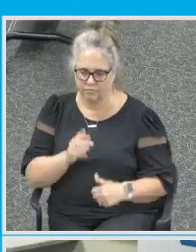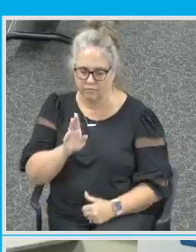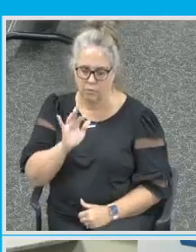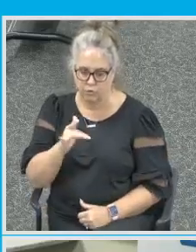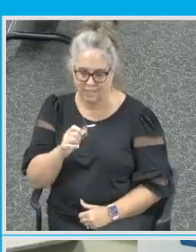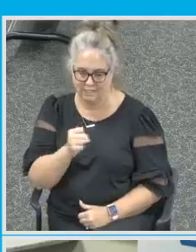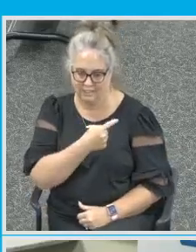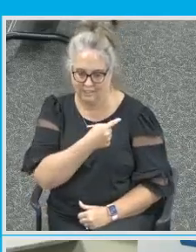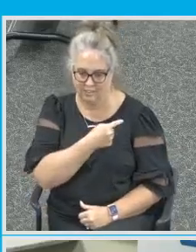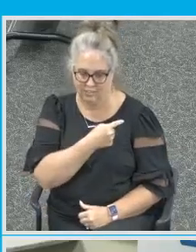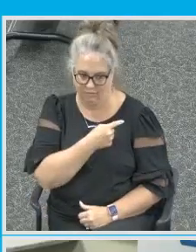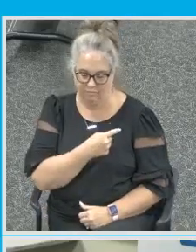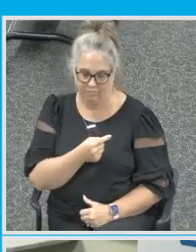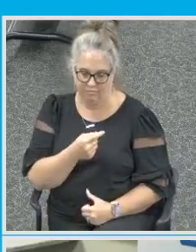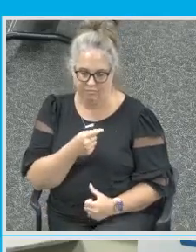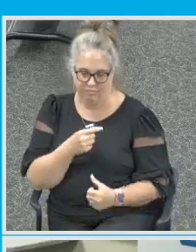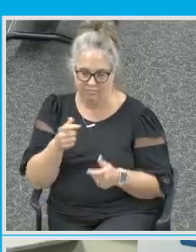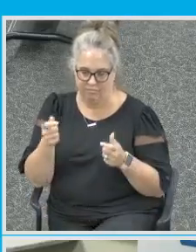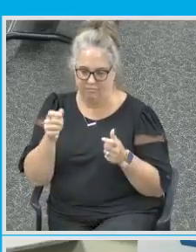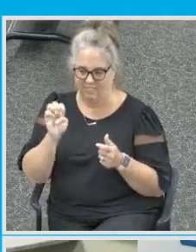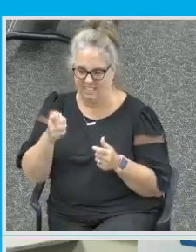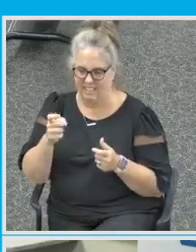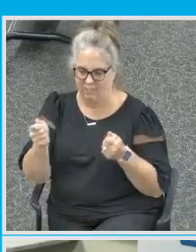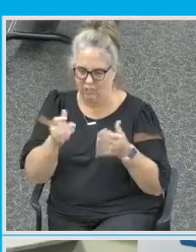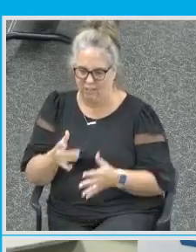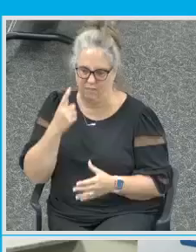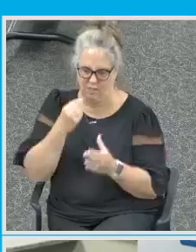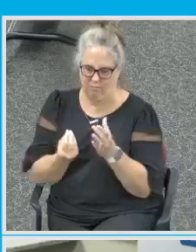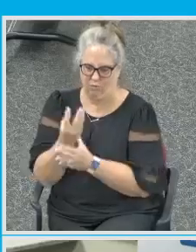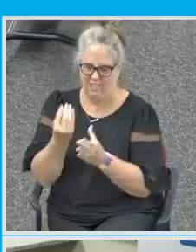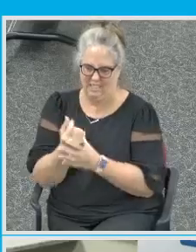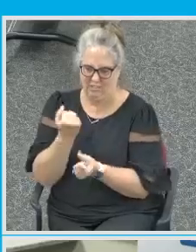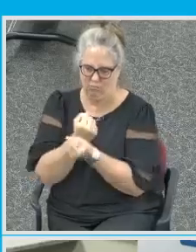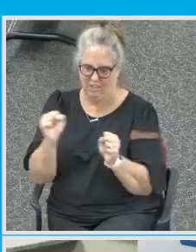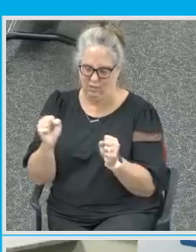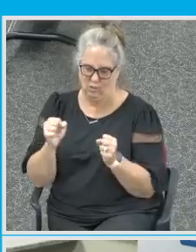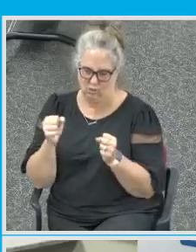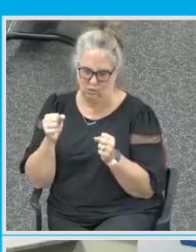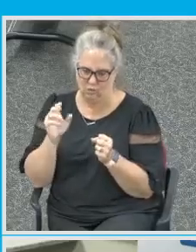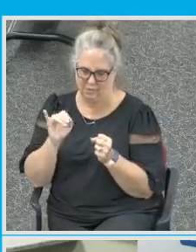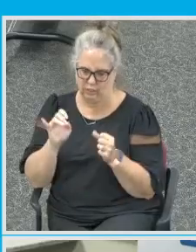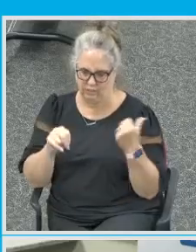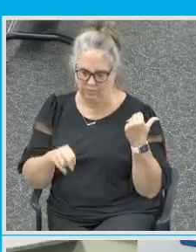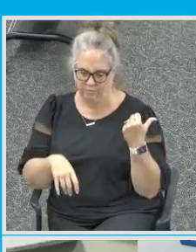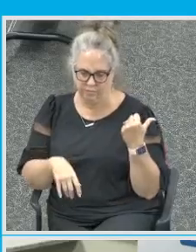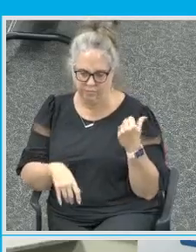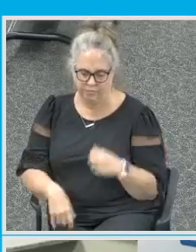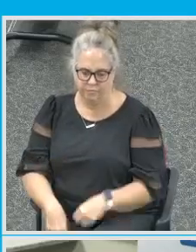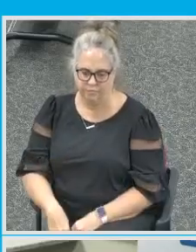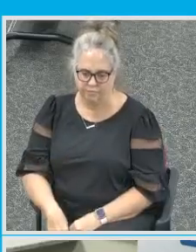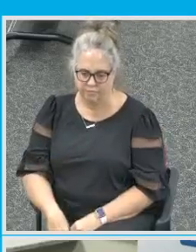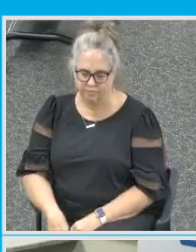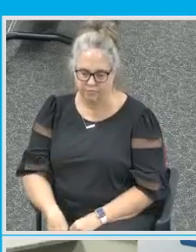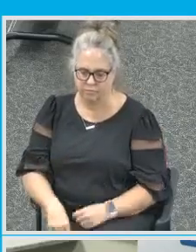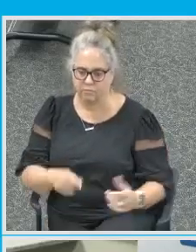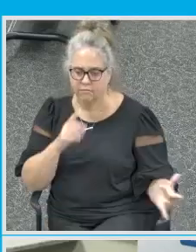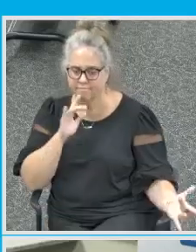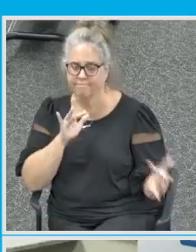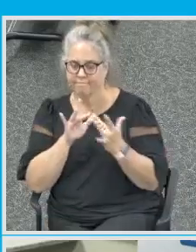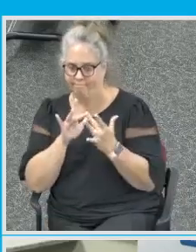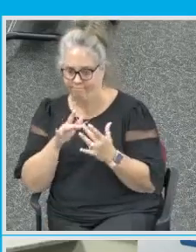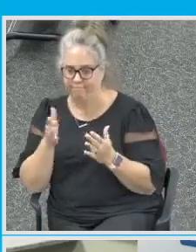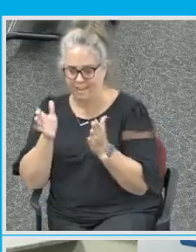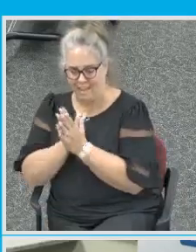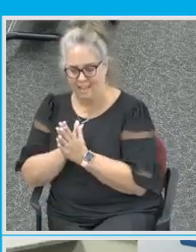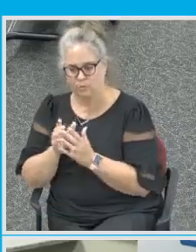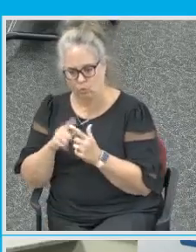and as a representative of public health, the mayor's office reached out to us to participate on a Colorado